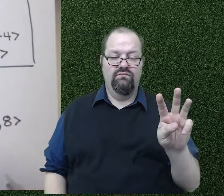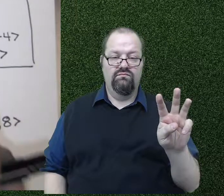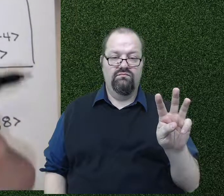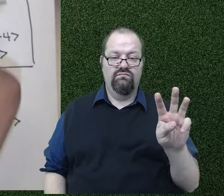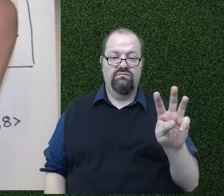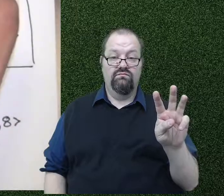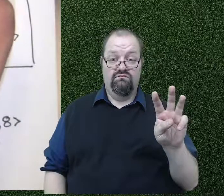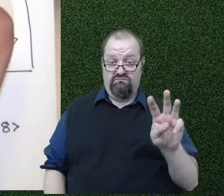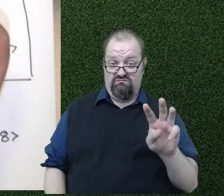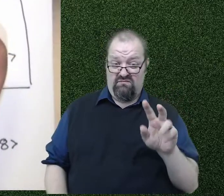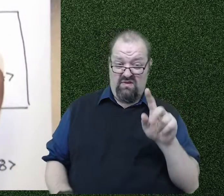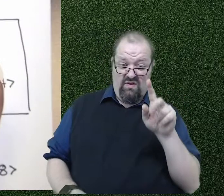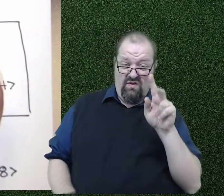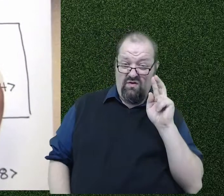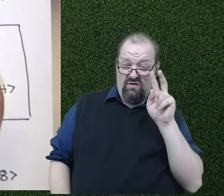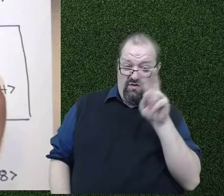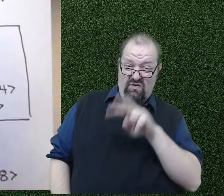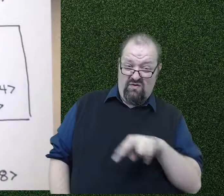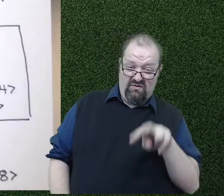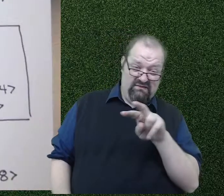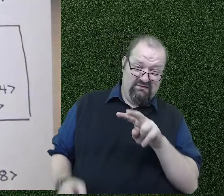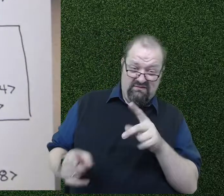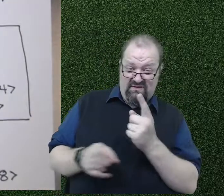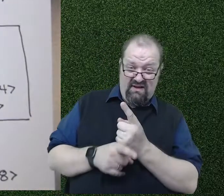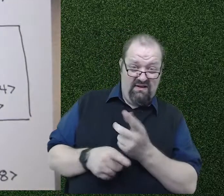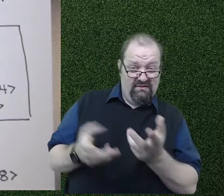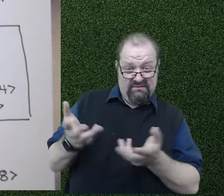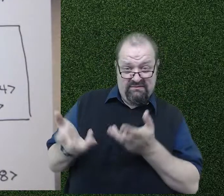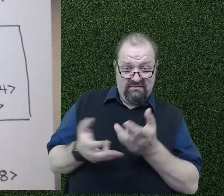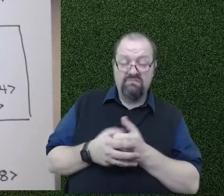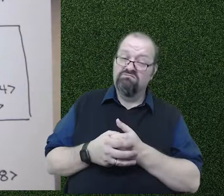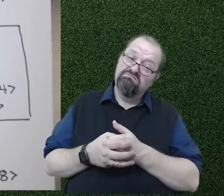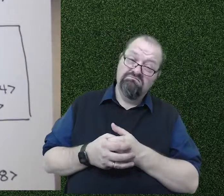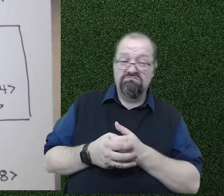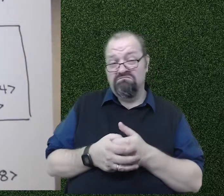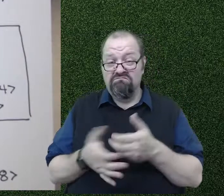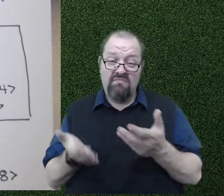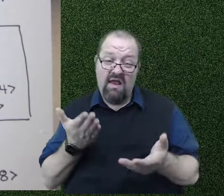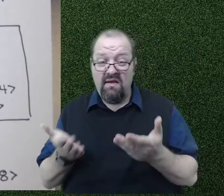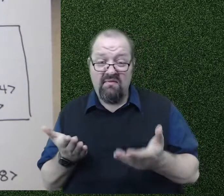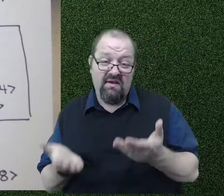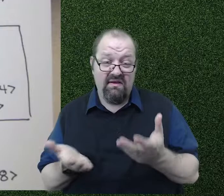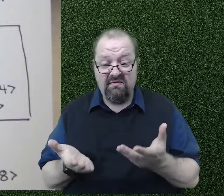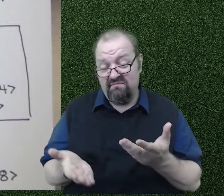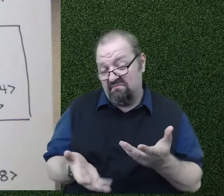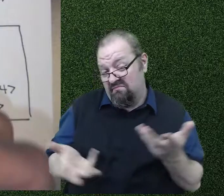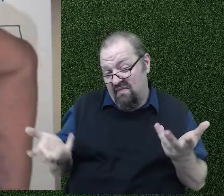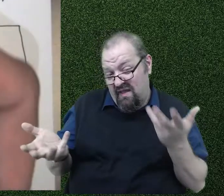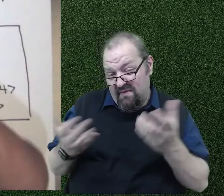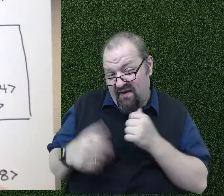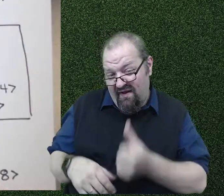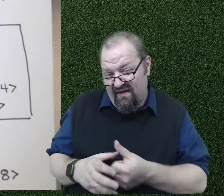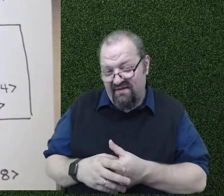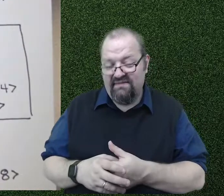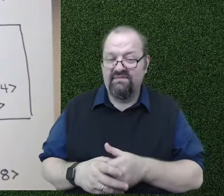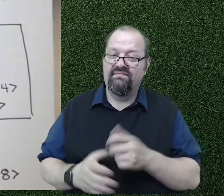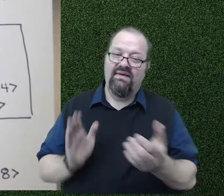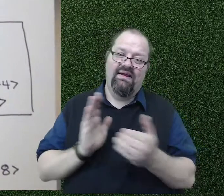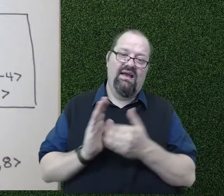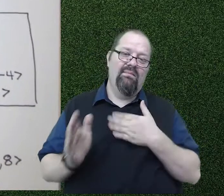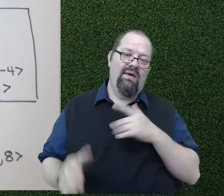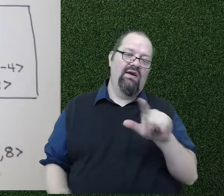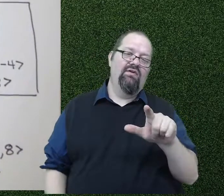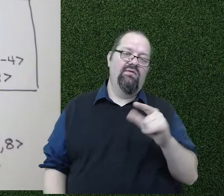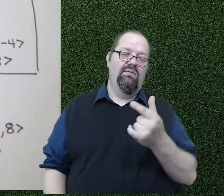Does that look like what we've got here? Maybe, maybe not. Again, it's because my graph isn't